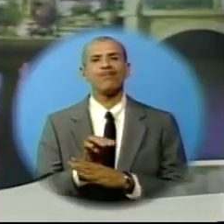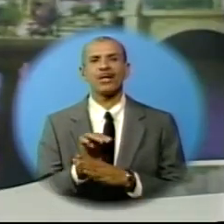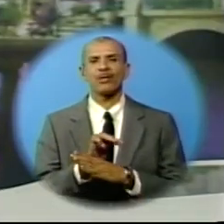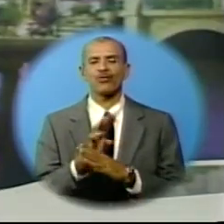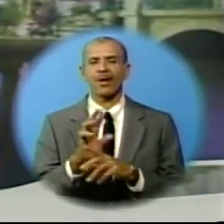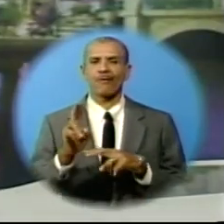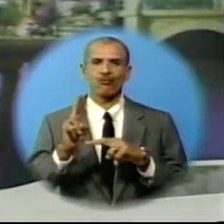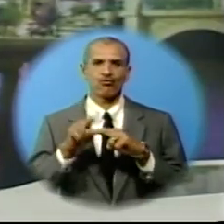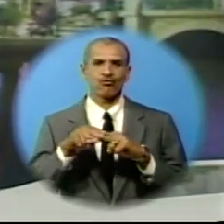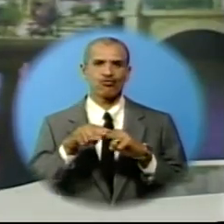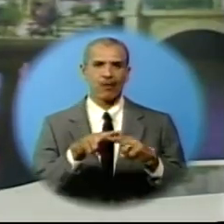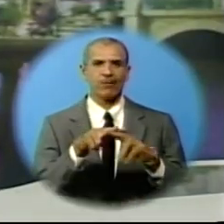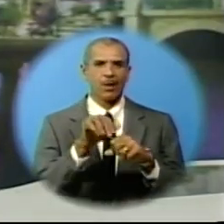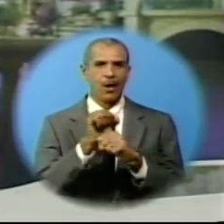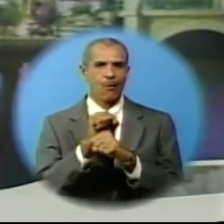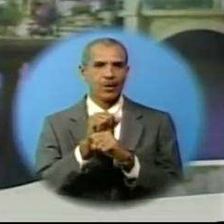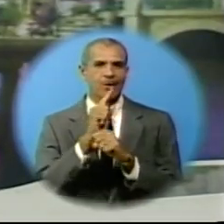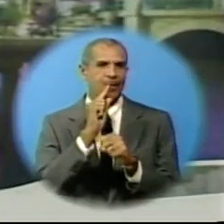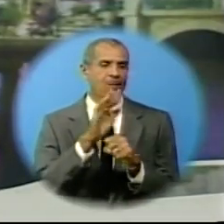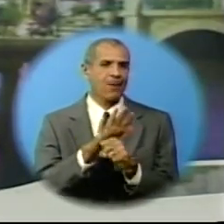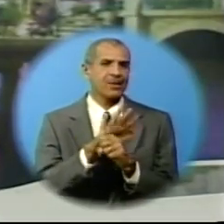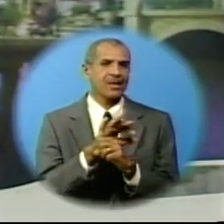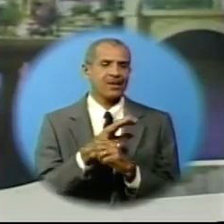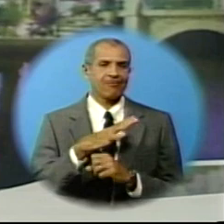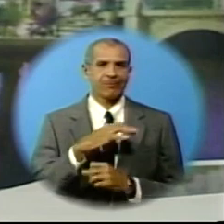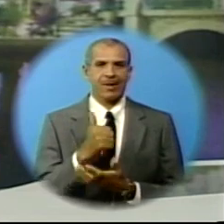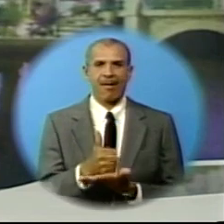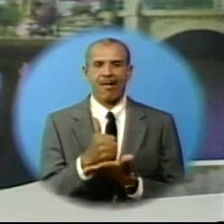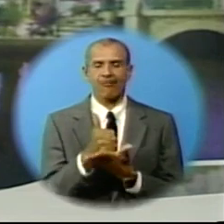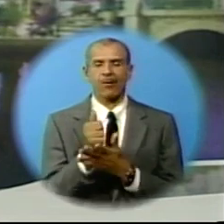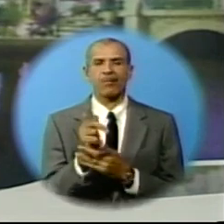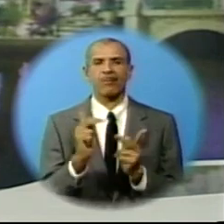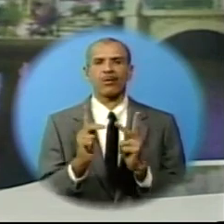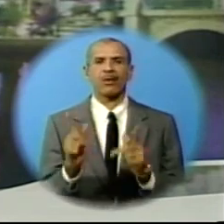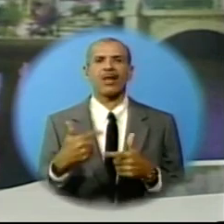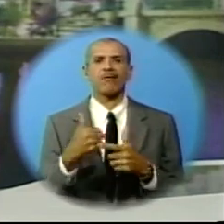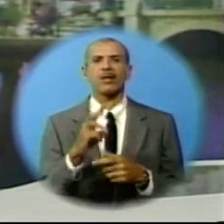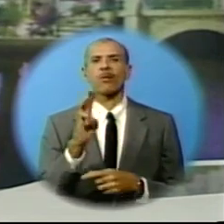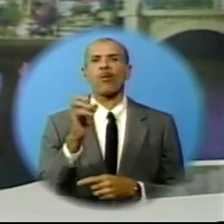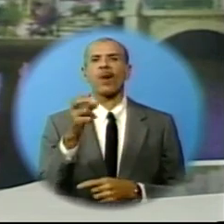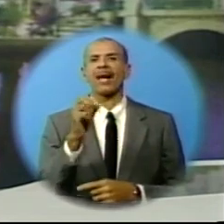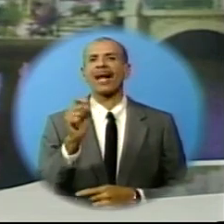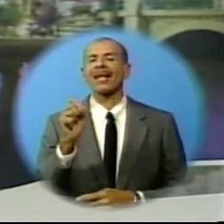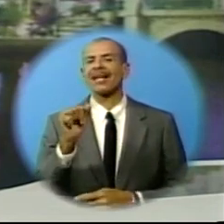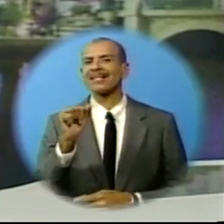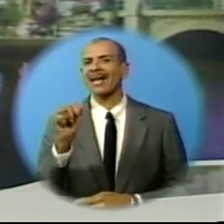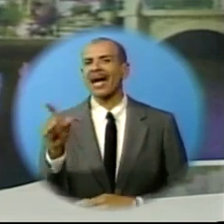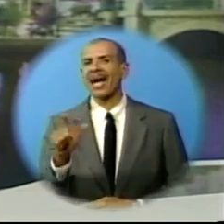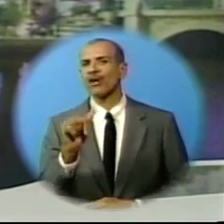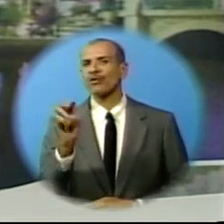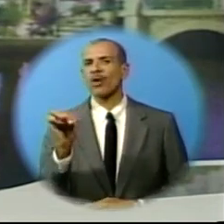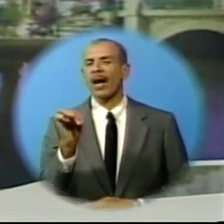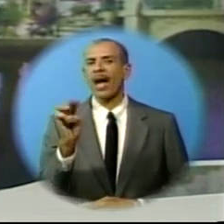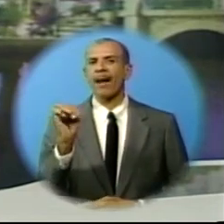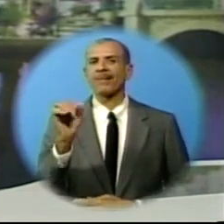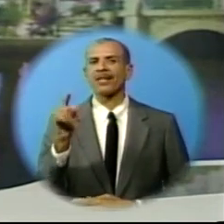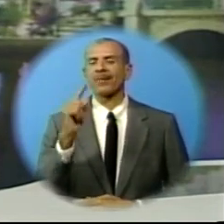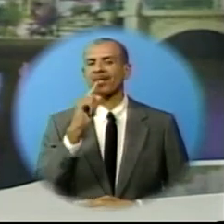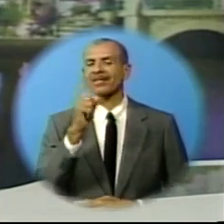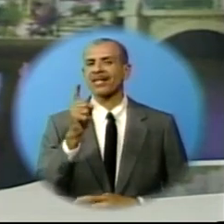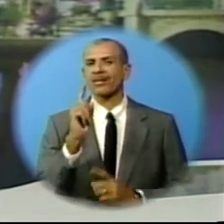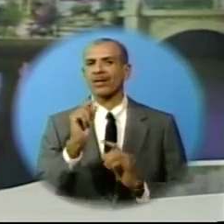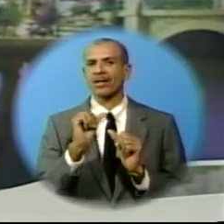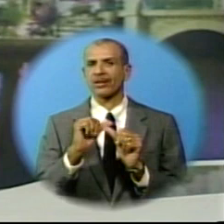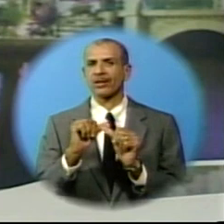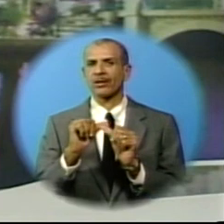of Transport and Works is promising relief for residents of White Hill over in St. Andrew, and the MTW says it will resume work on